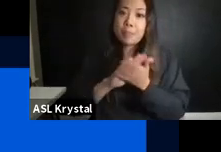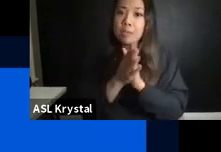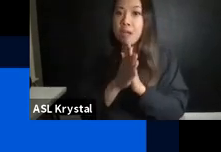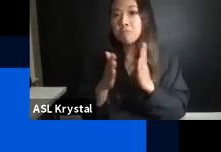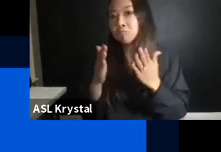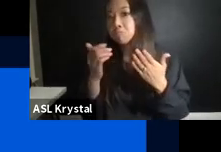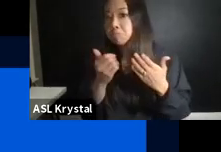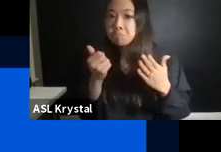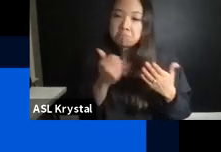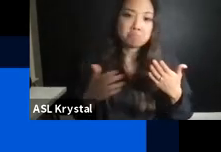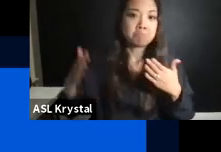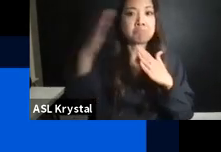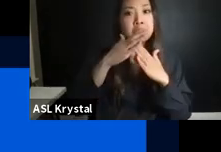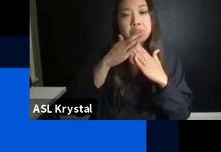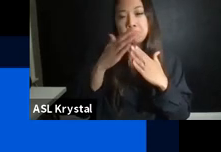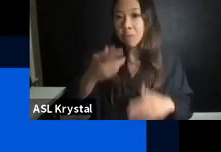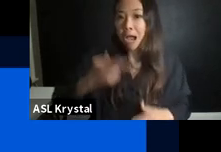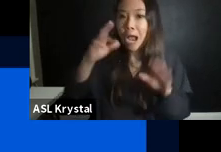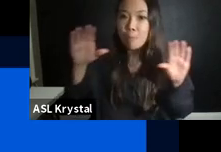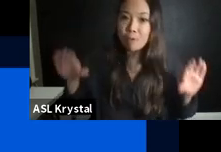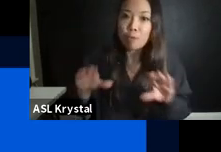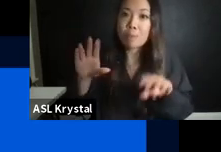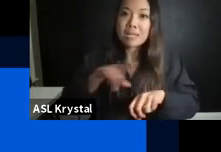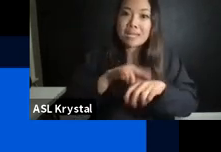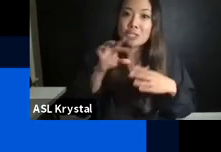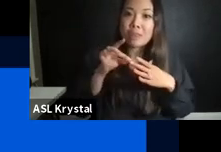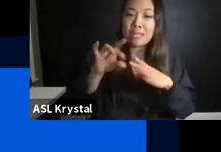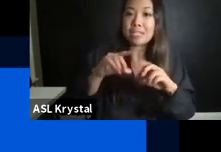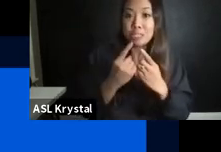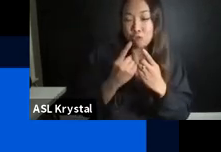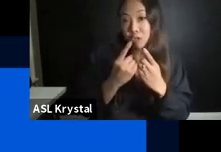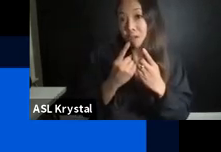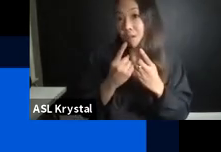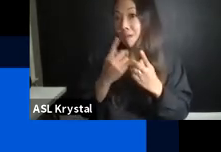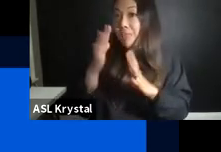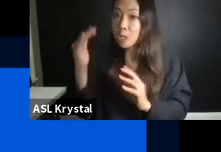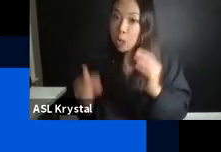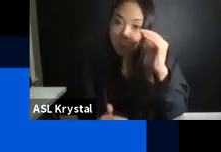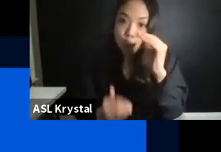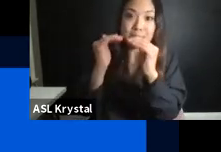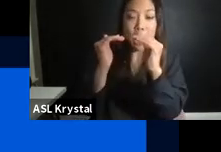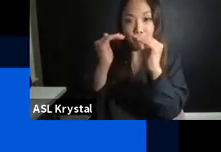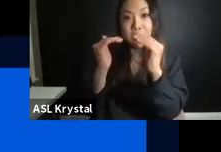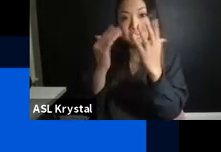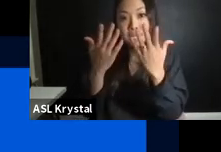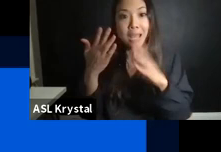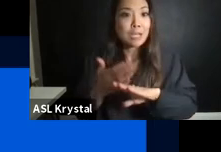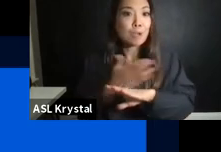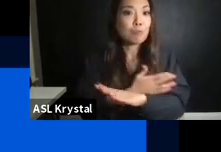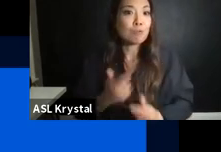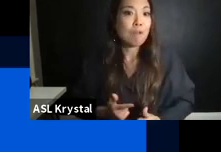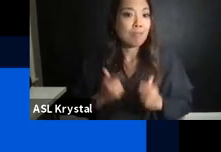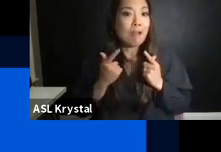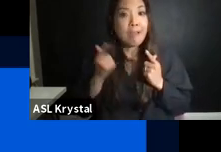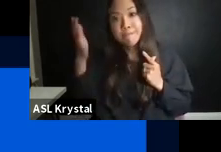high-performing nation-leading district that closes gaps and improves the life outcomes for all